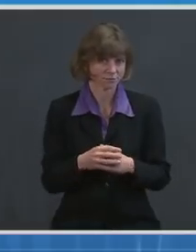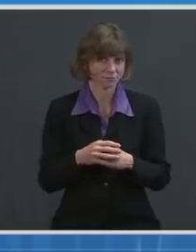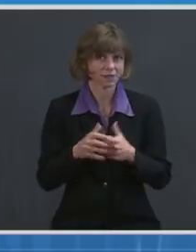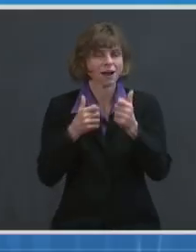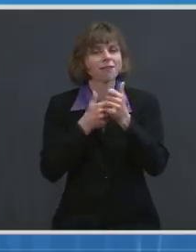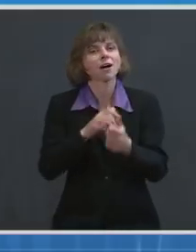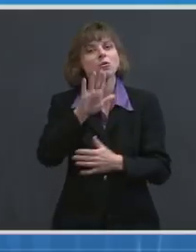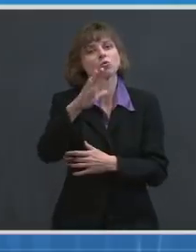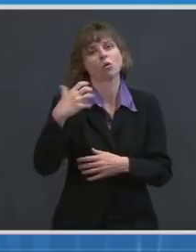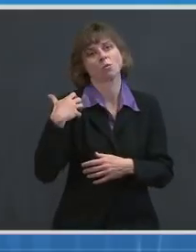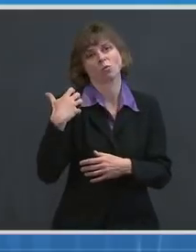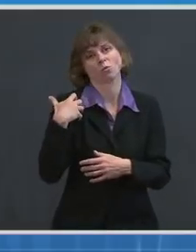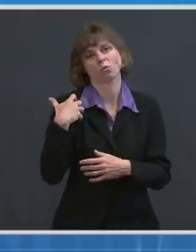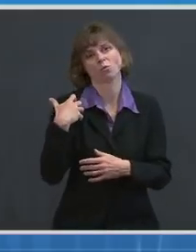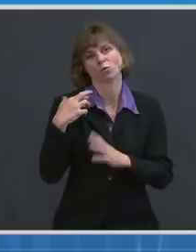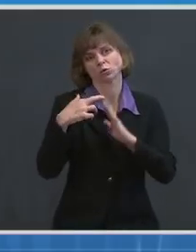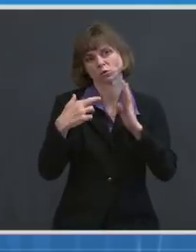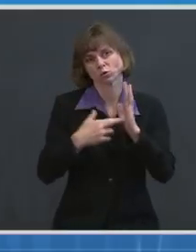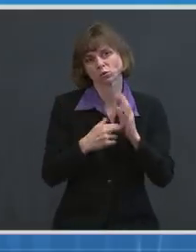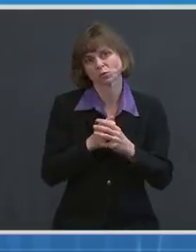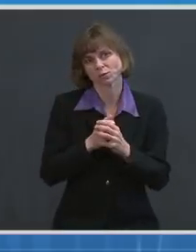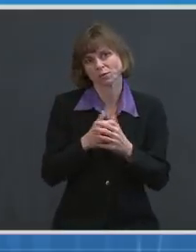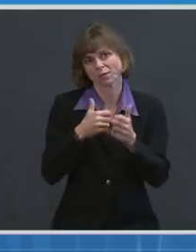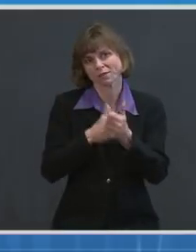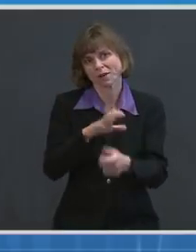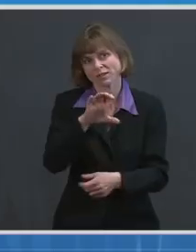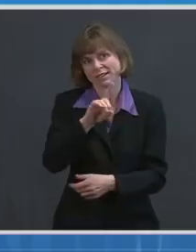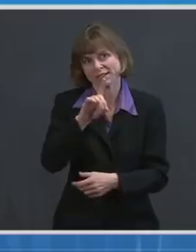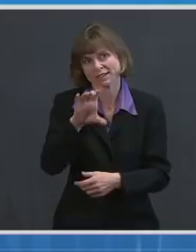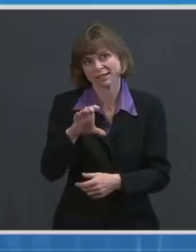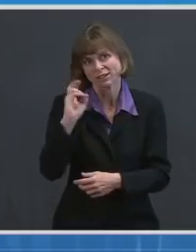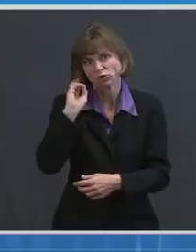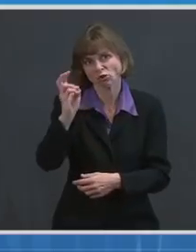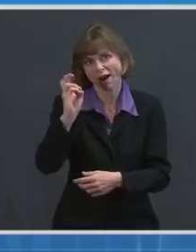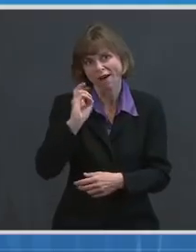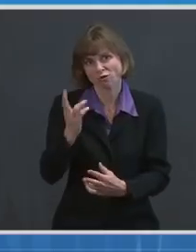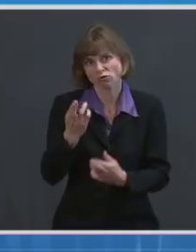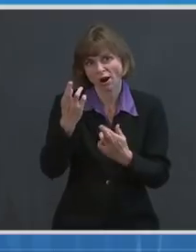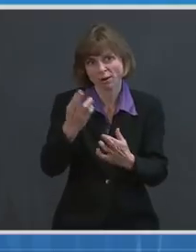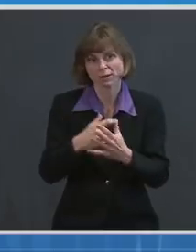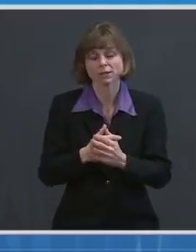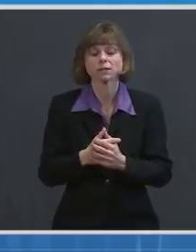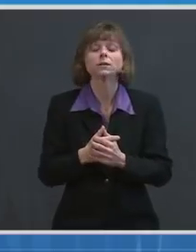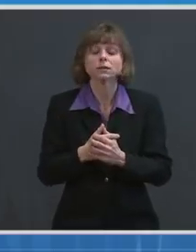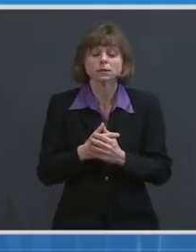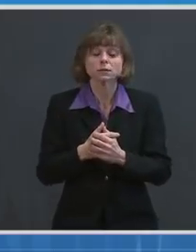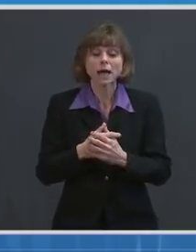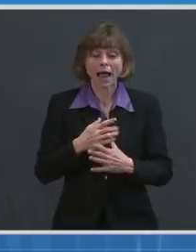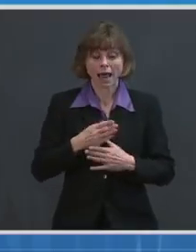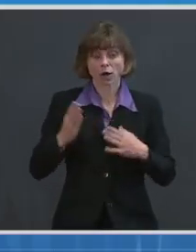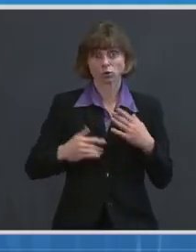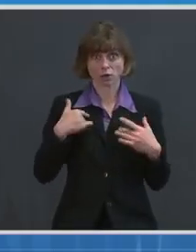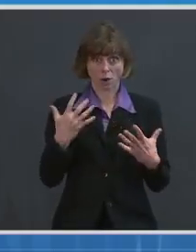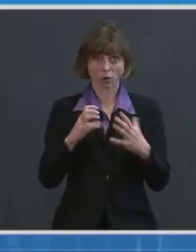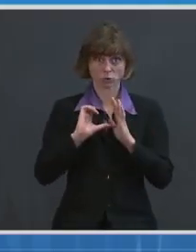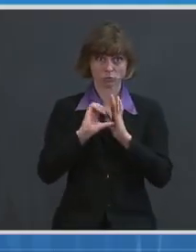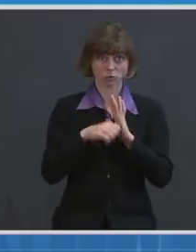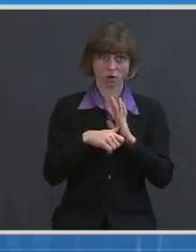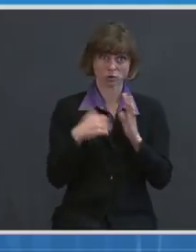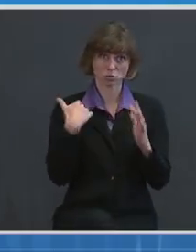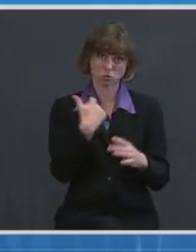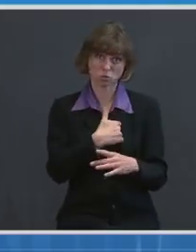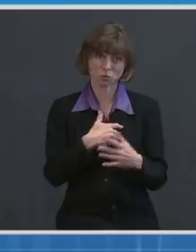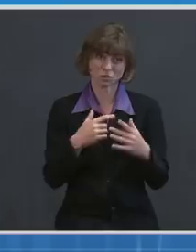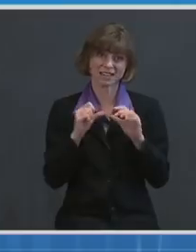employers, and follow CDC and Health Department travel recommendations. As I close, I want to stress that we continue to